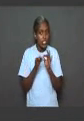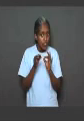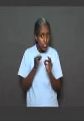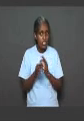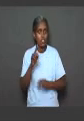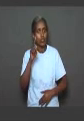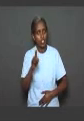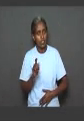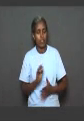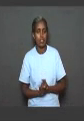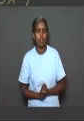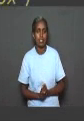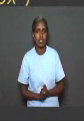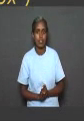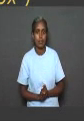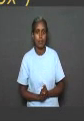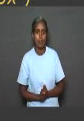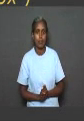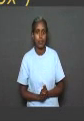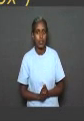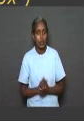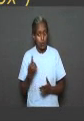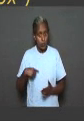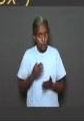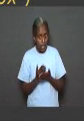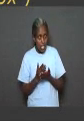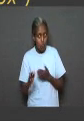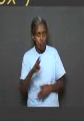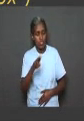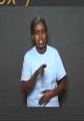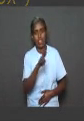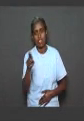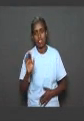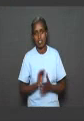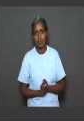of derivatives. We remove the radicals.